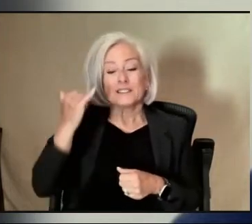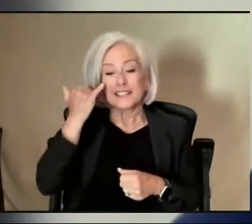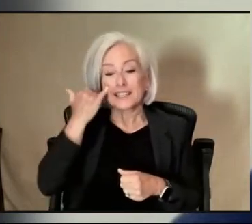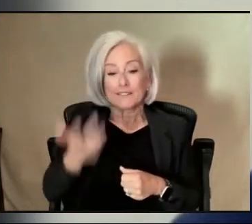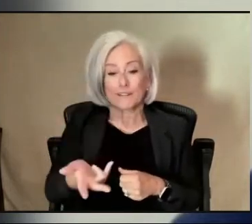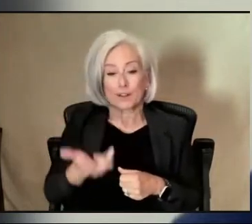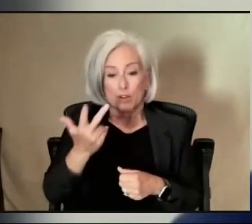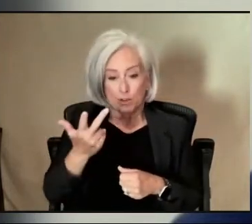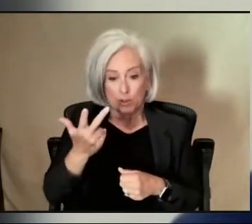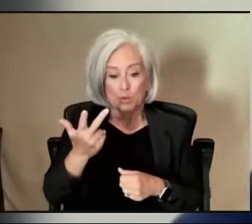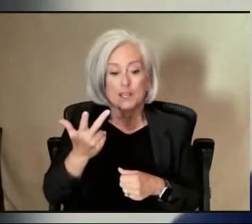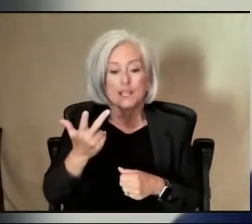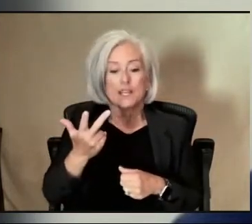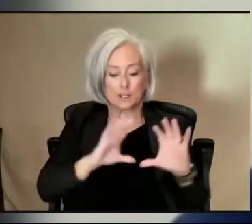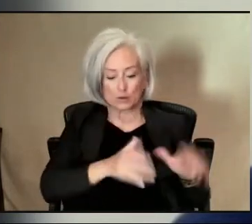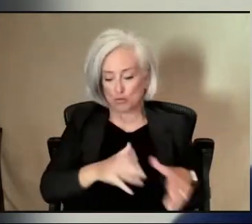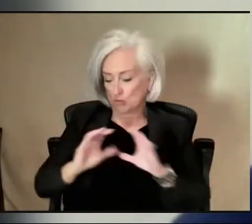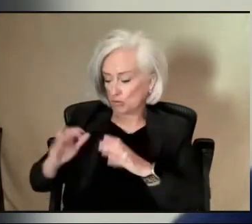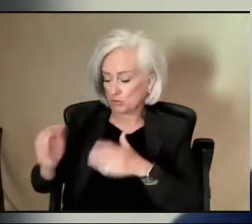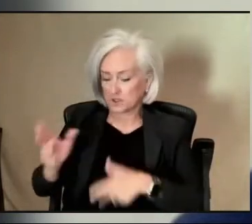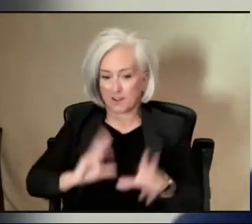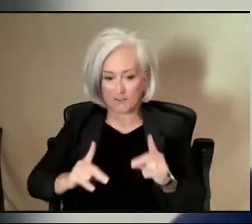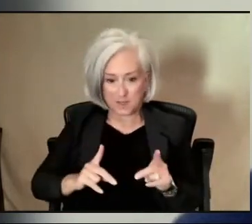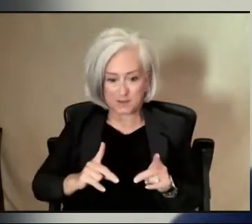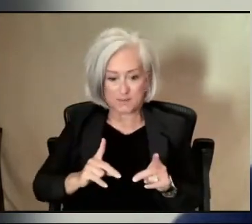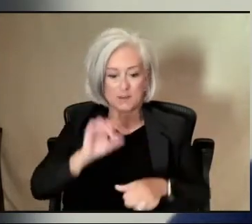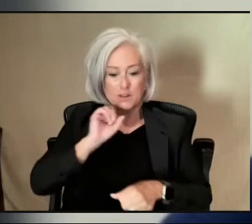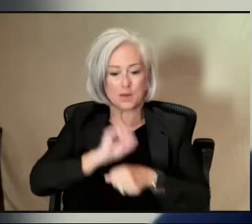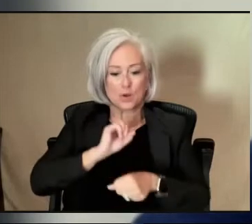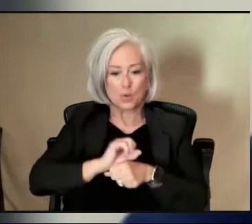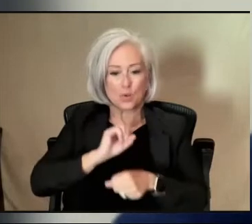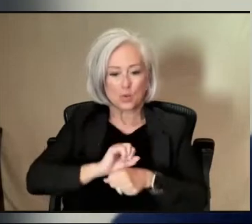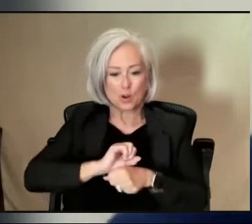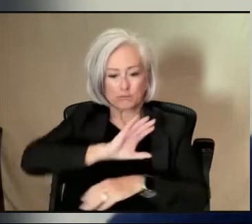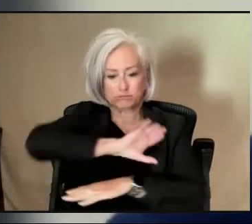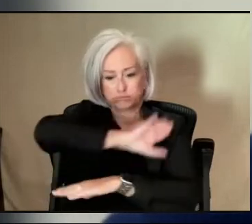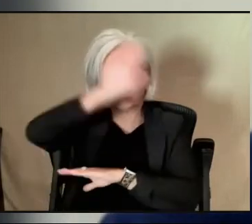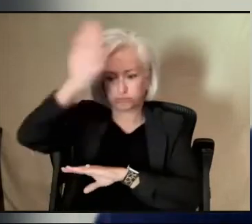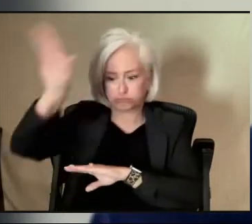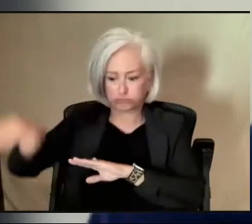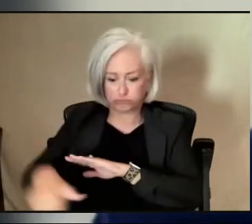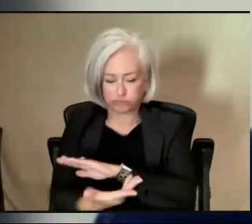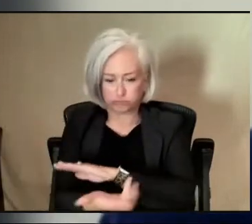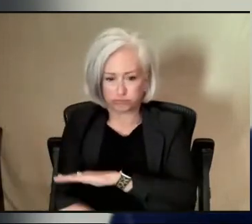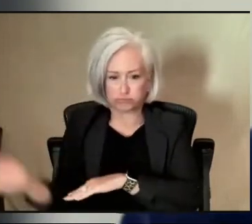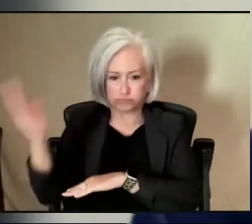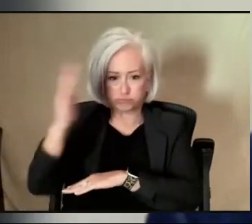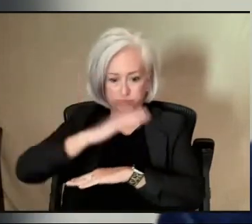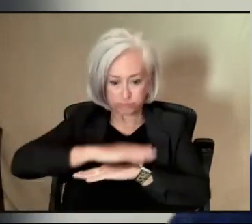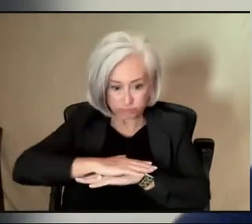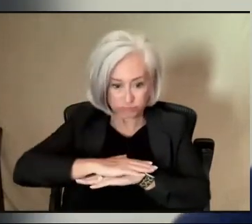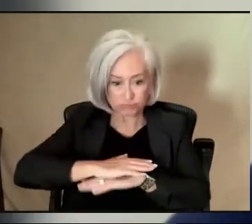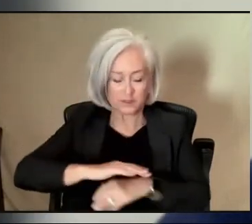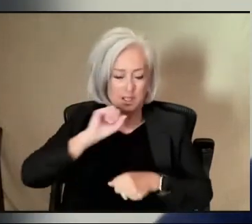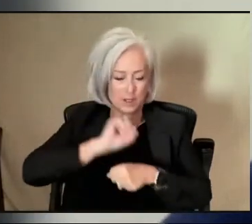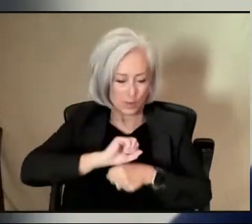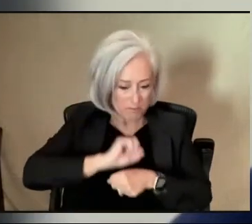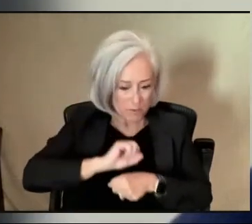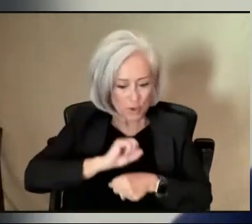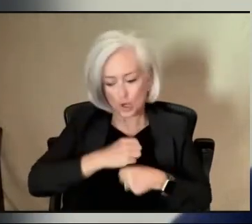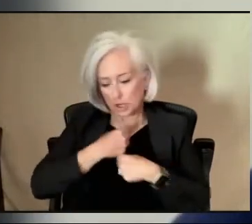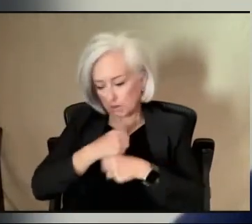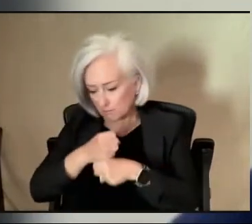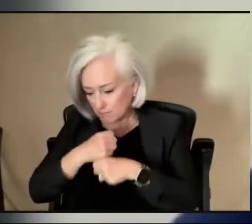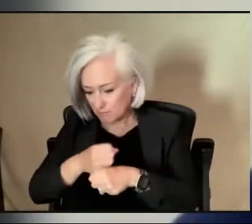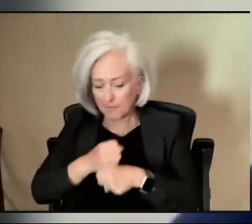running 24/7 all the time, making, refining, producing vaccines, and